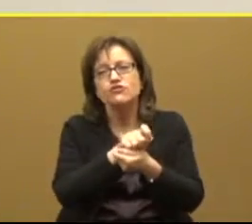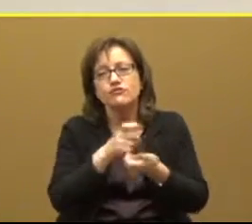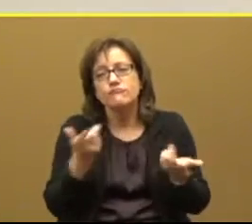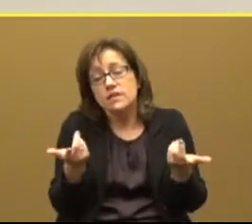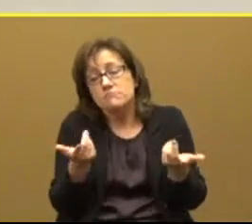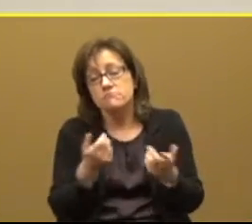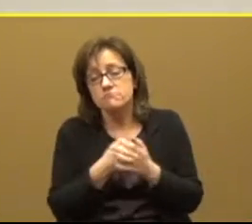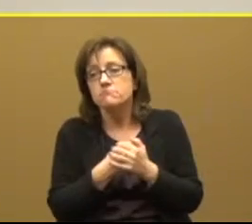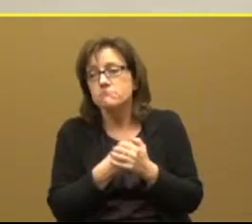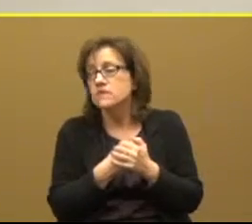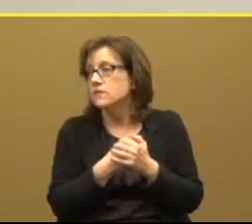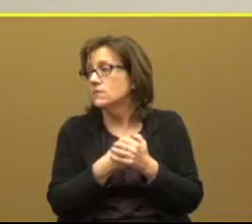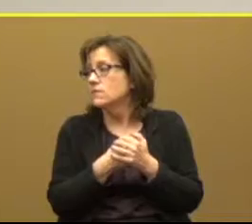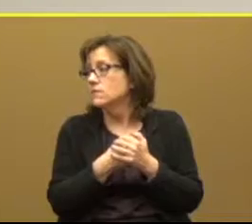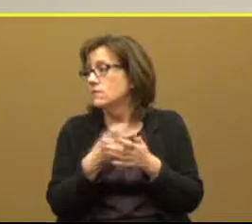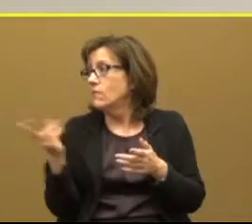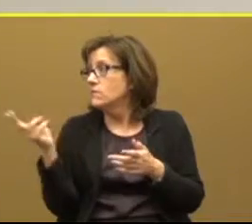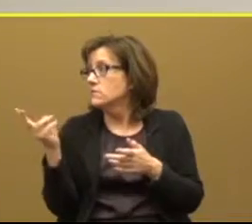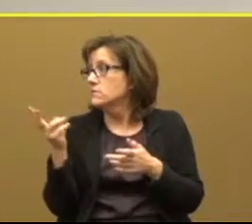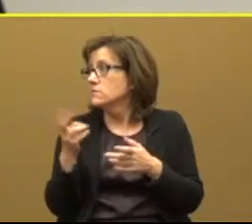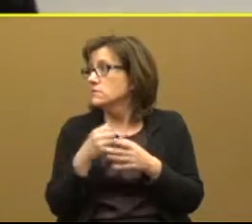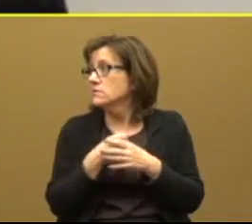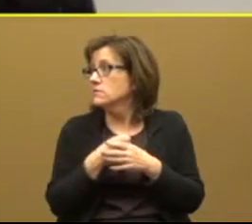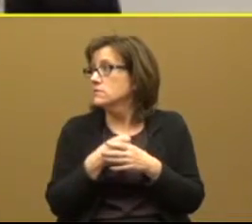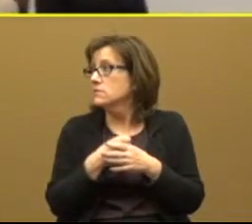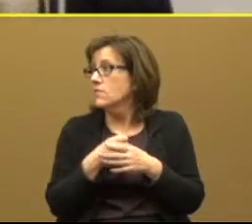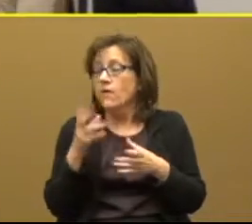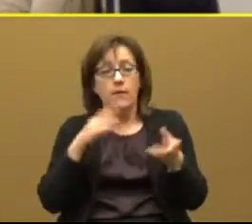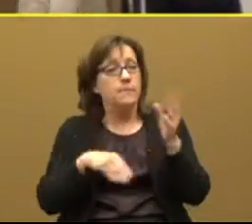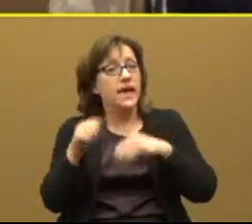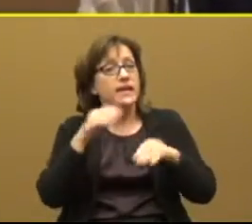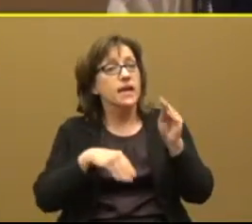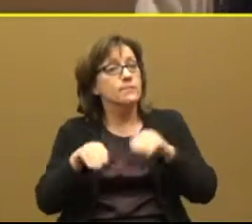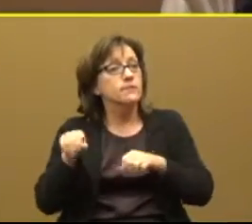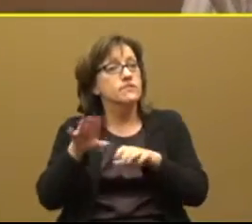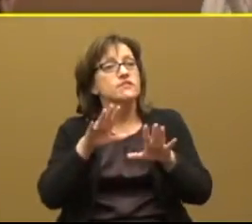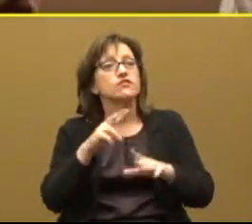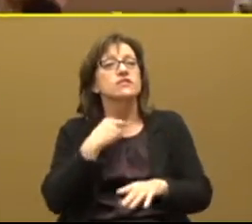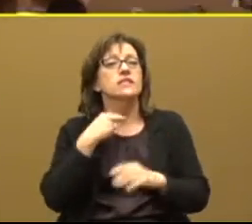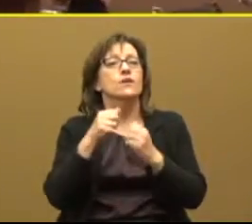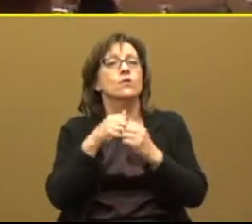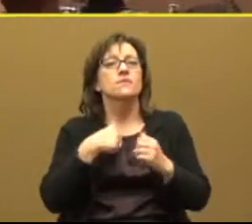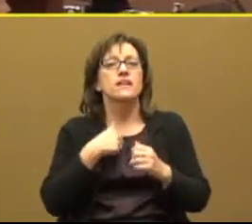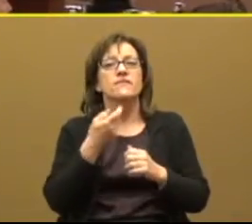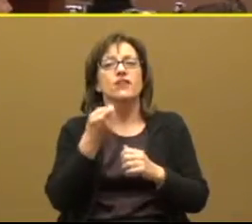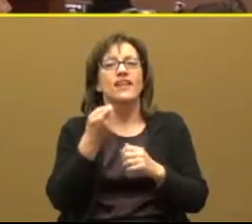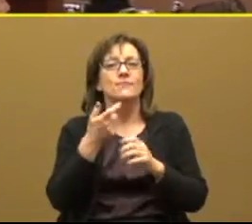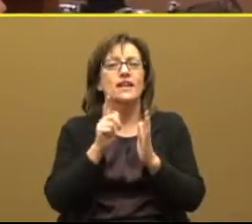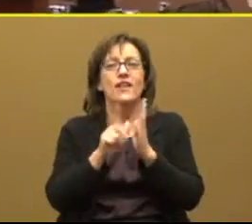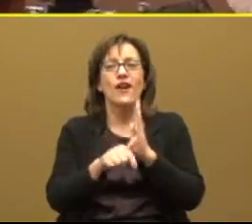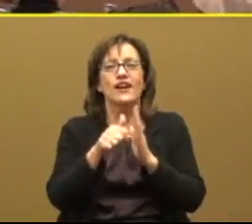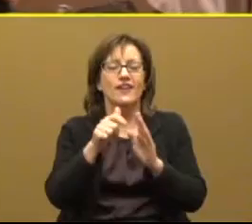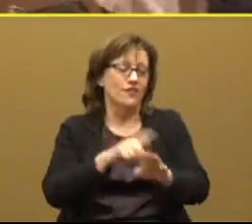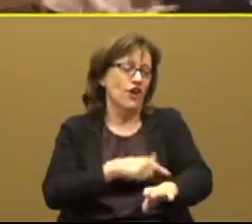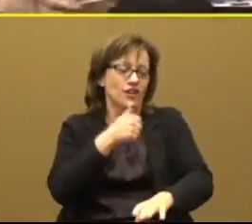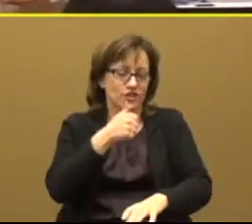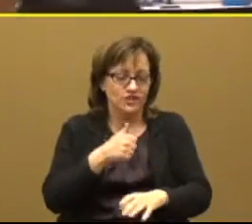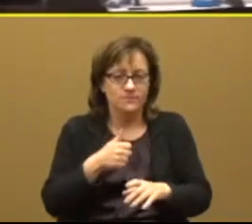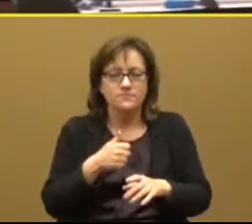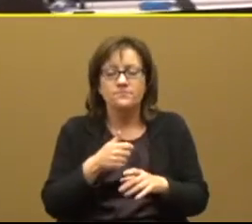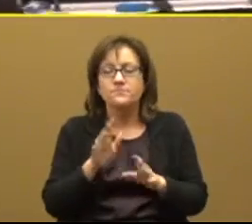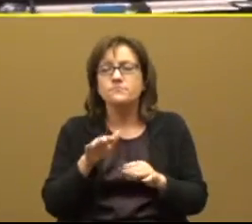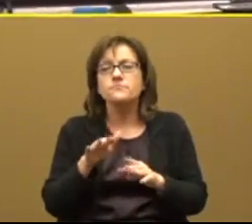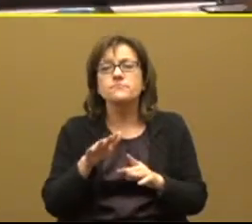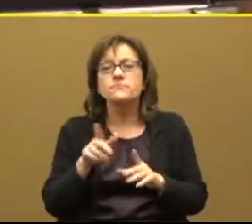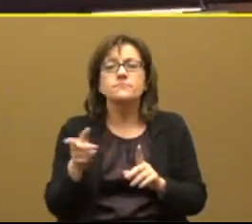Okay, so these two are gonna pack up and move out, so you're stuck with me for just a little longer. Your books, I